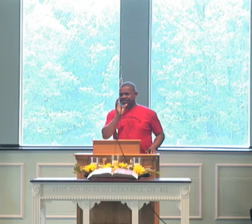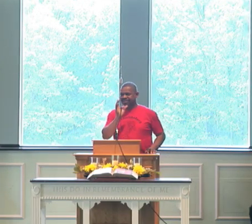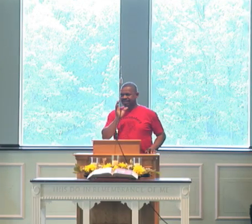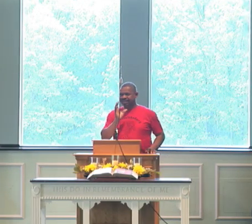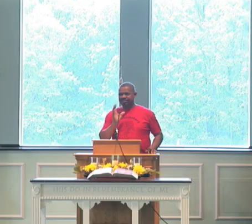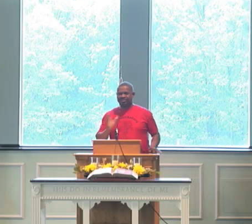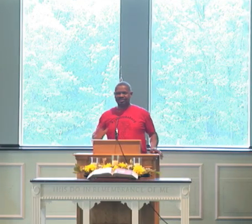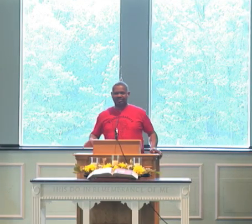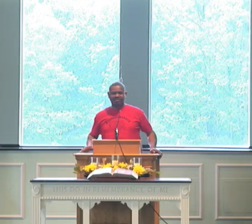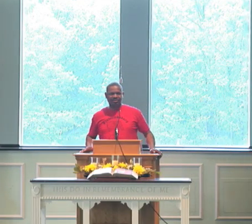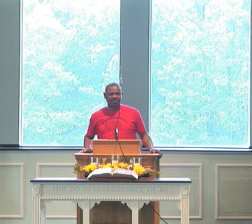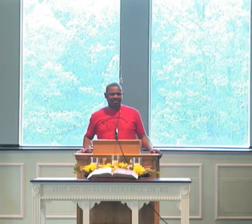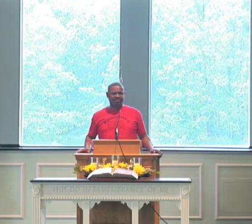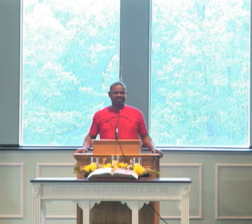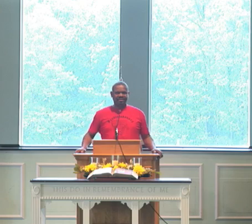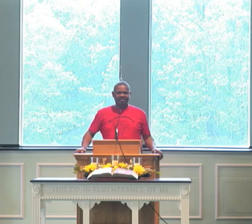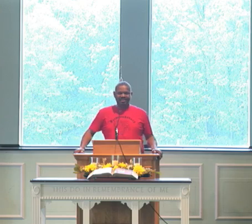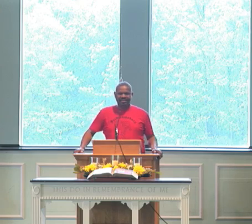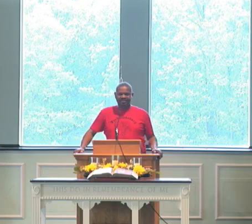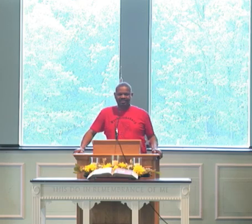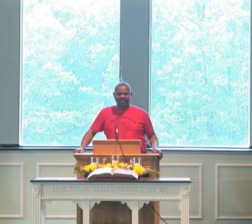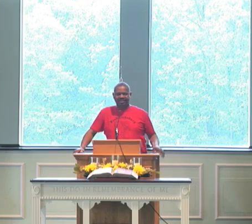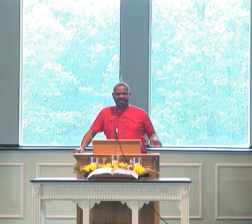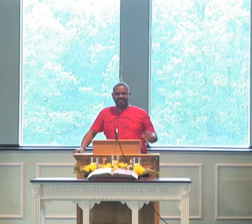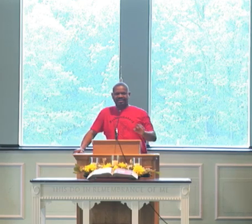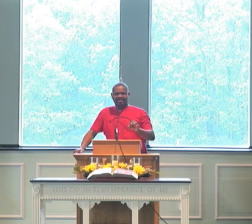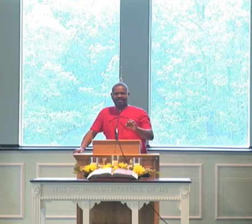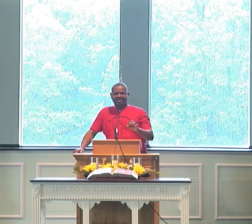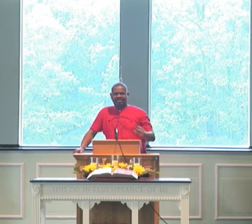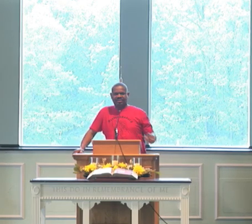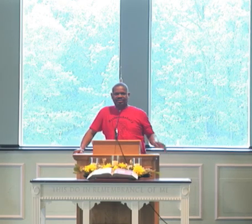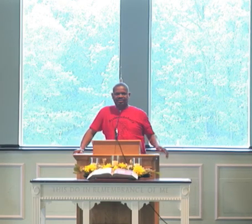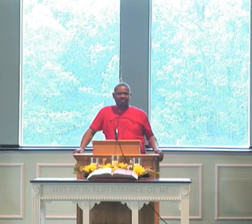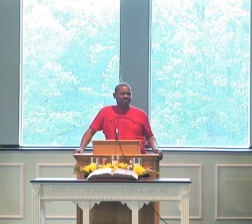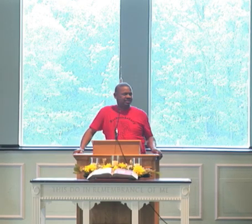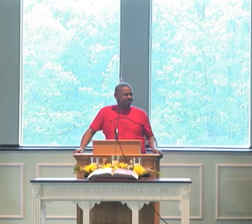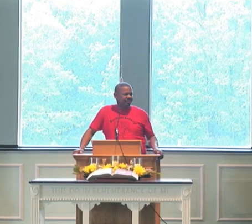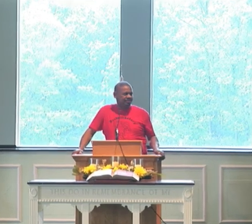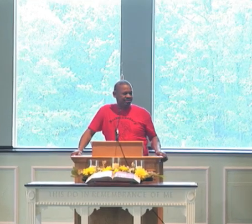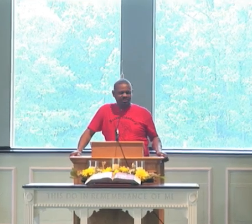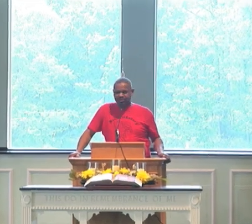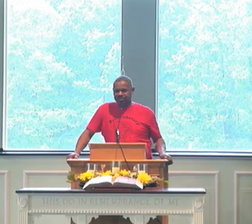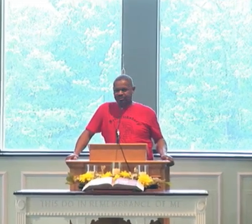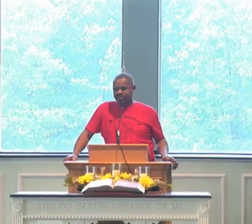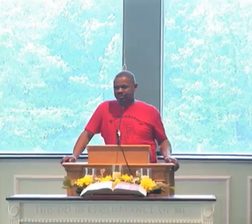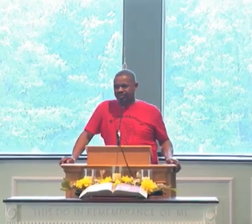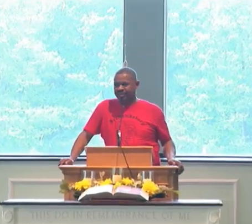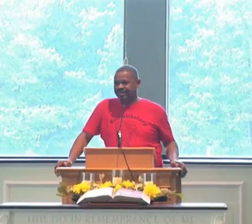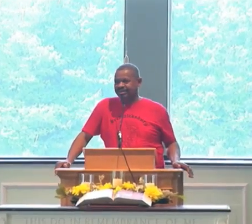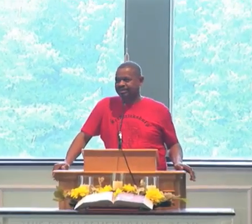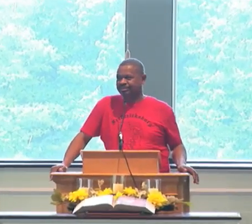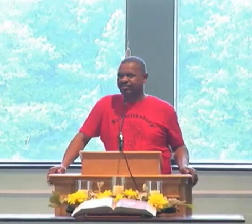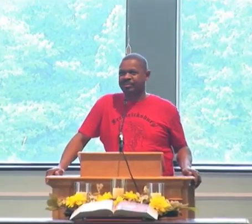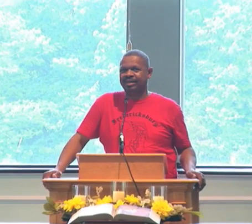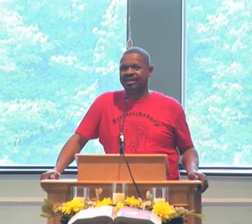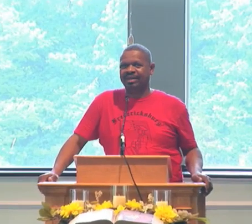We'll ask our little lambs to come forward as they lift the orphans just before the children's